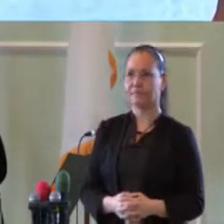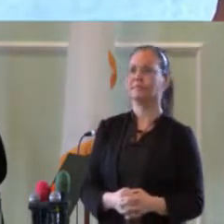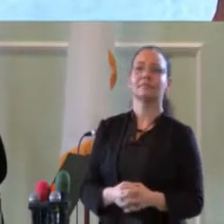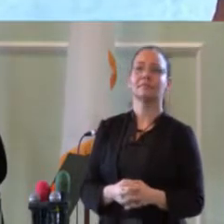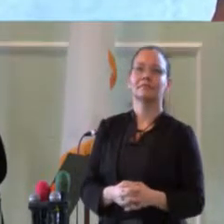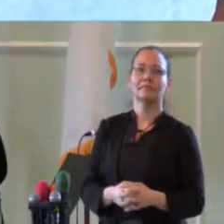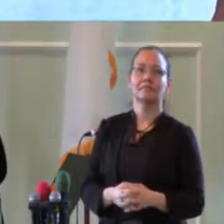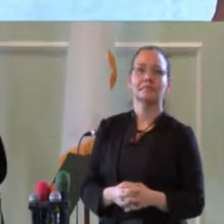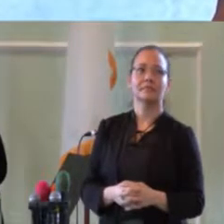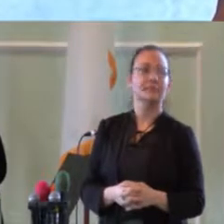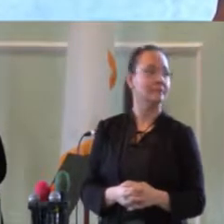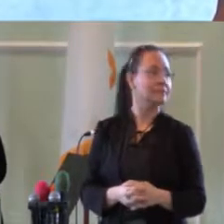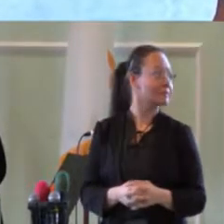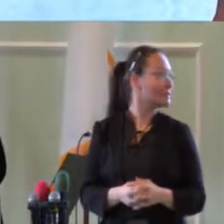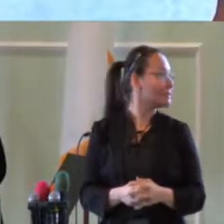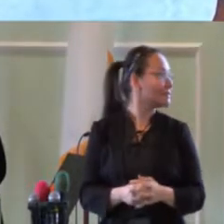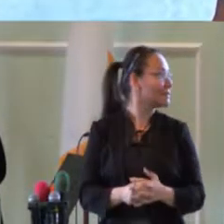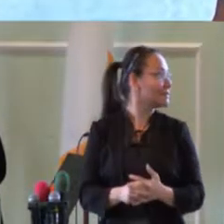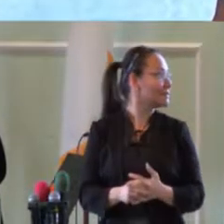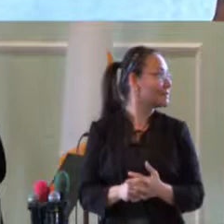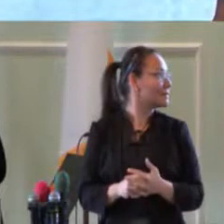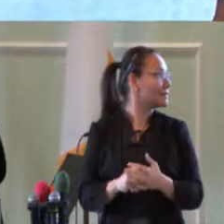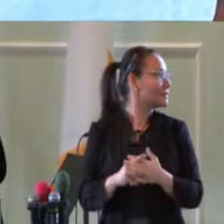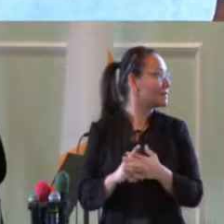Time measured out my